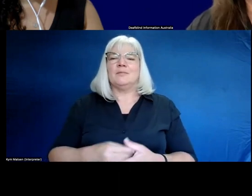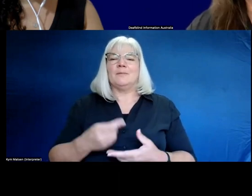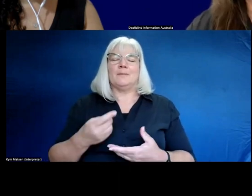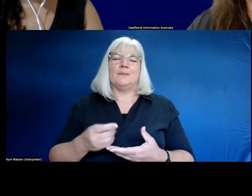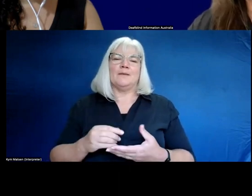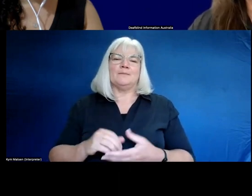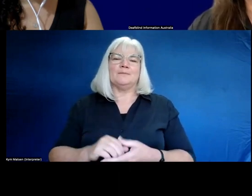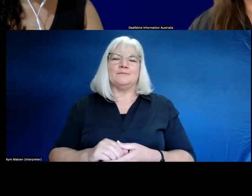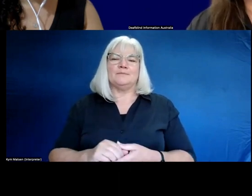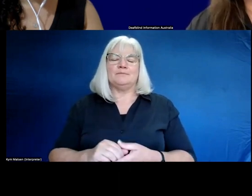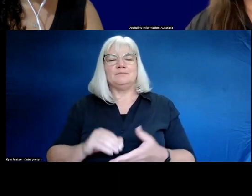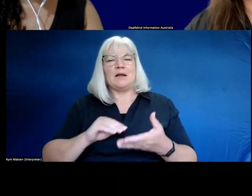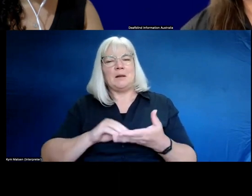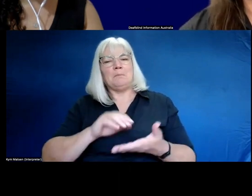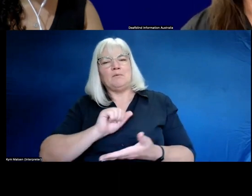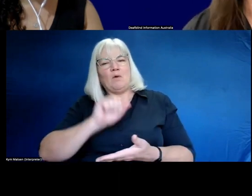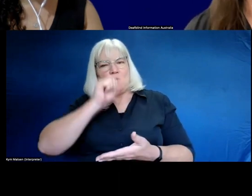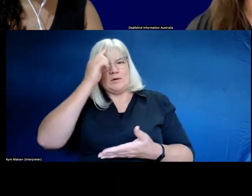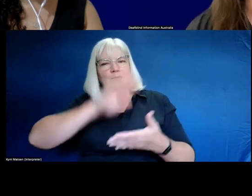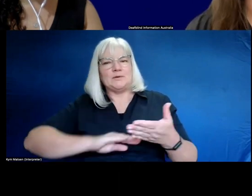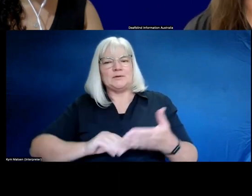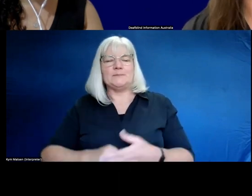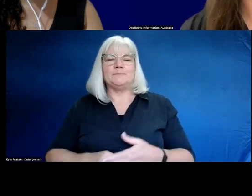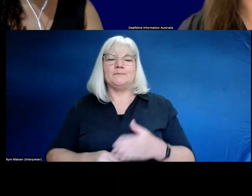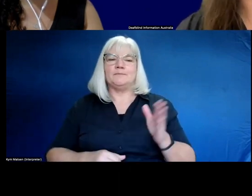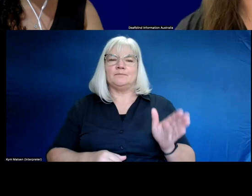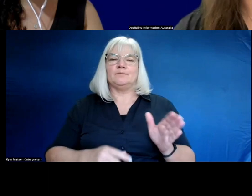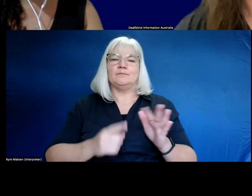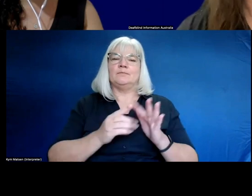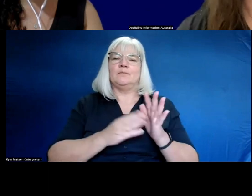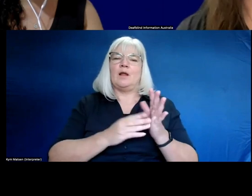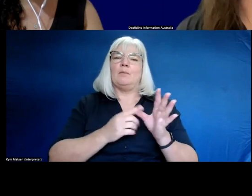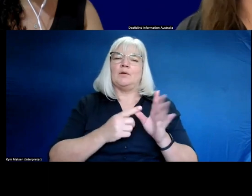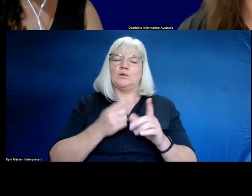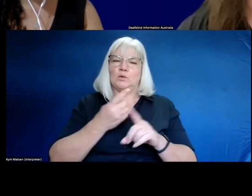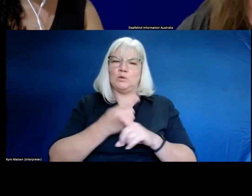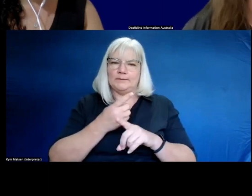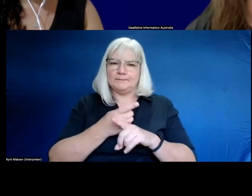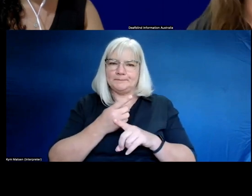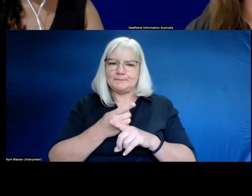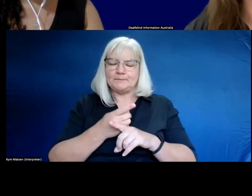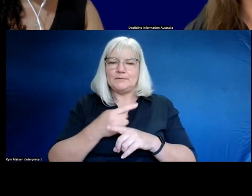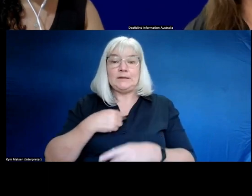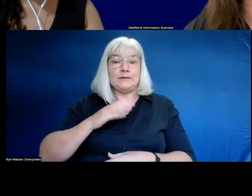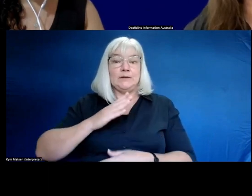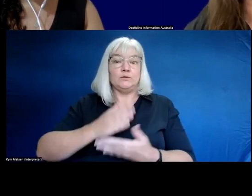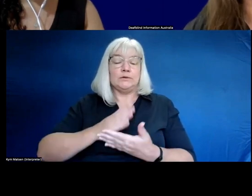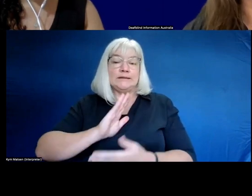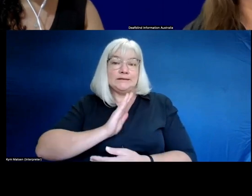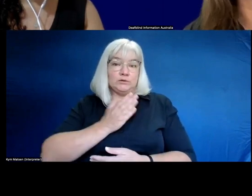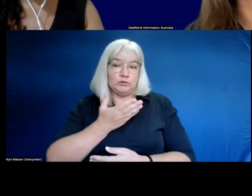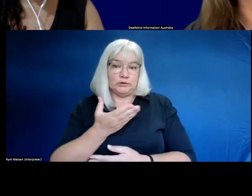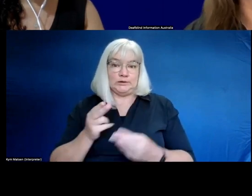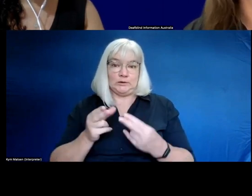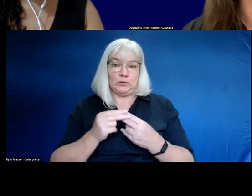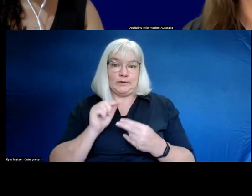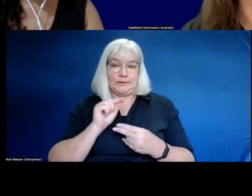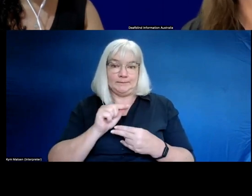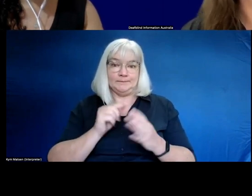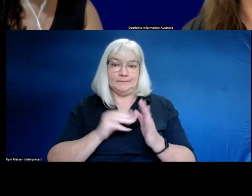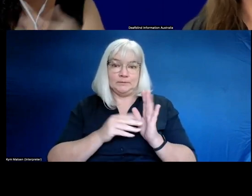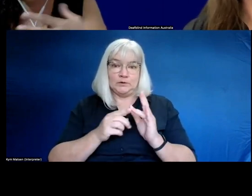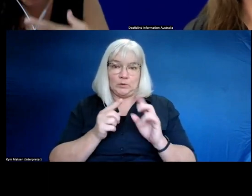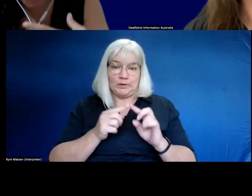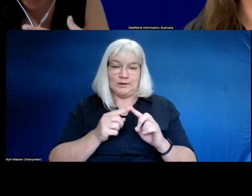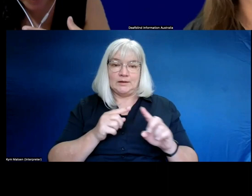mealtime experience. And it's interesting with Zoe, because whilst that strategy of hugging the